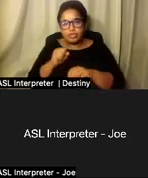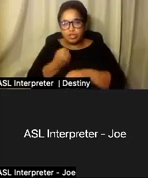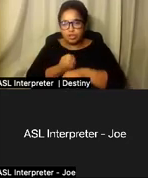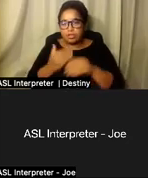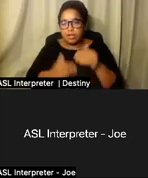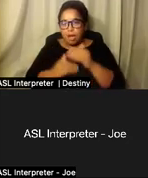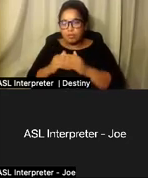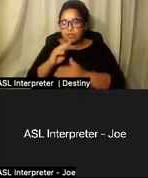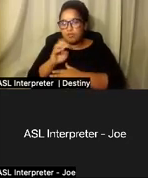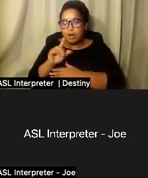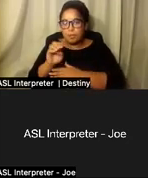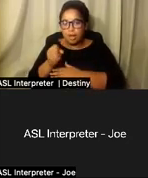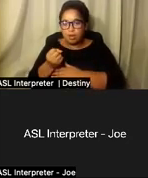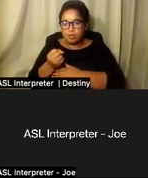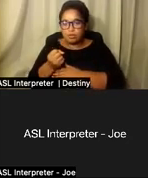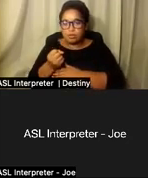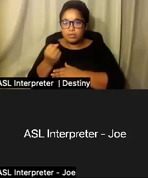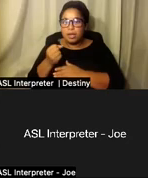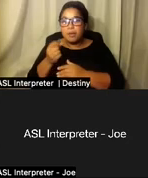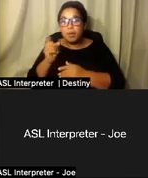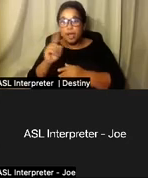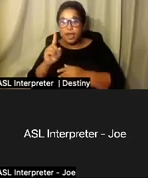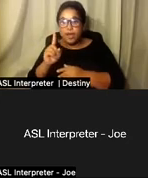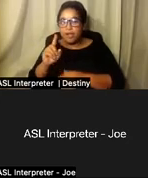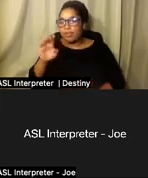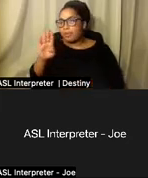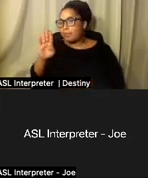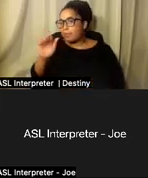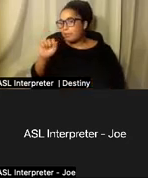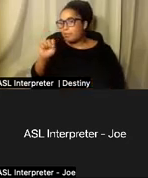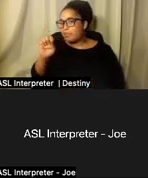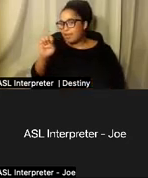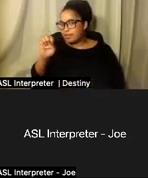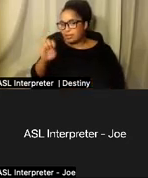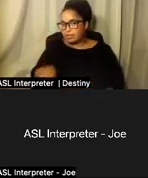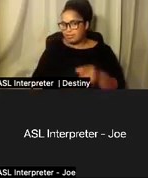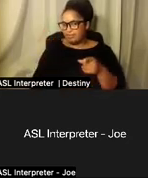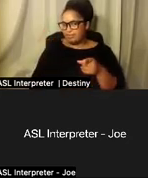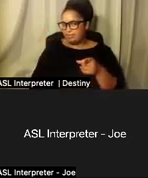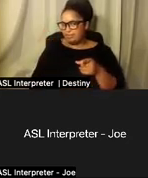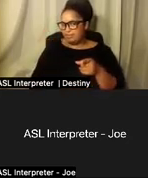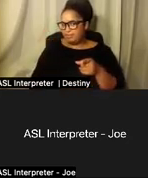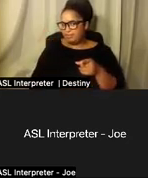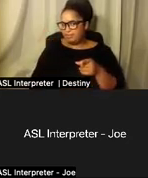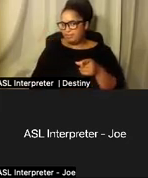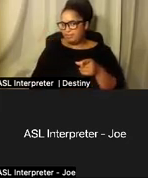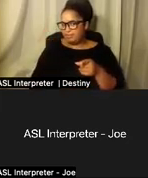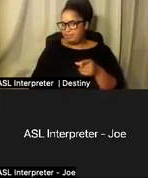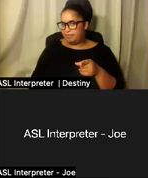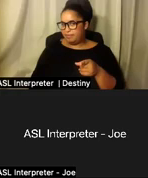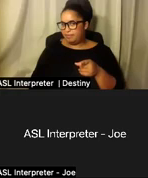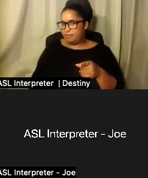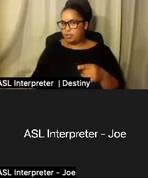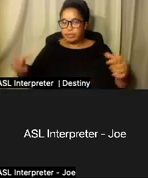40 pounds as long as you secure it at the base. And so we'll put it on the bottom two corners only, not necessary to go to the